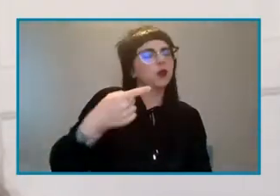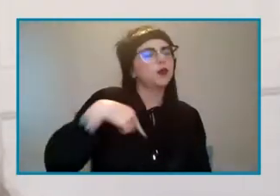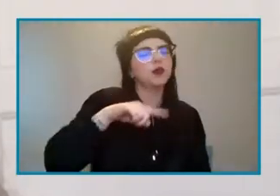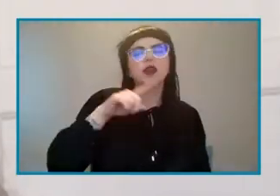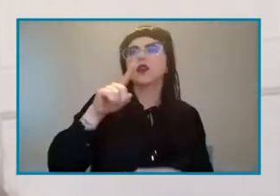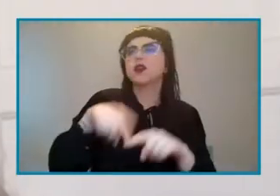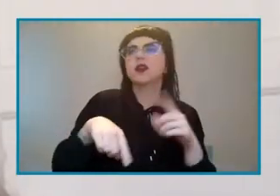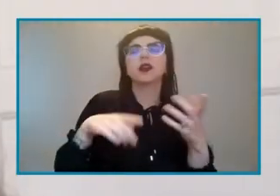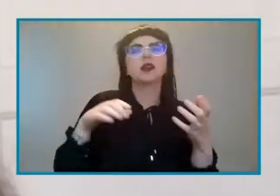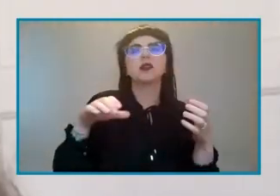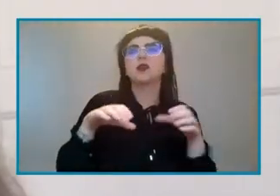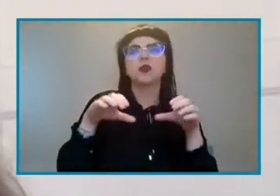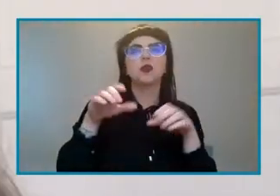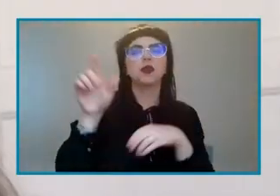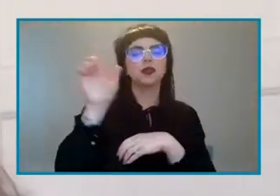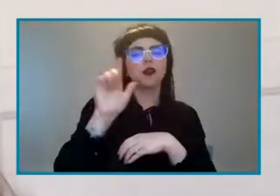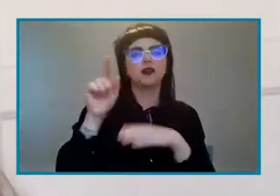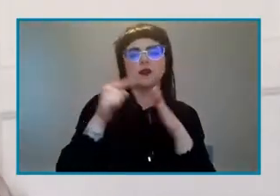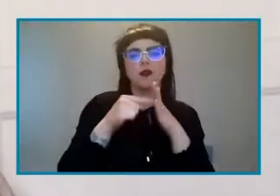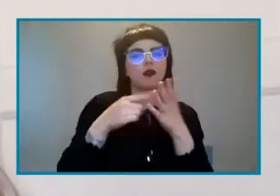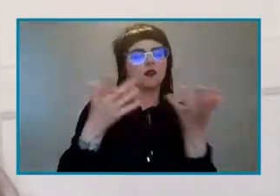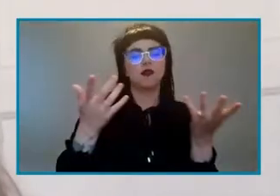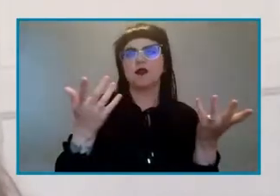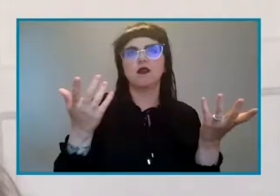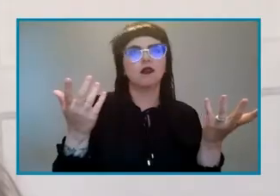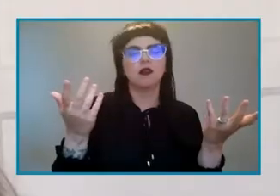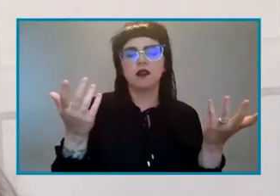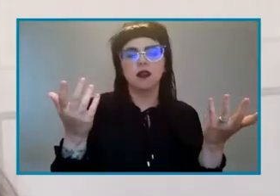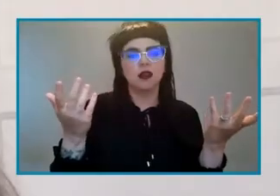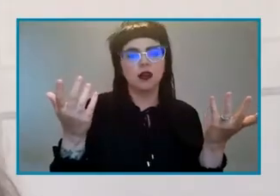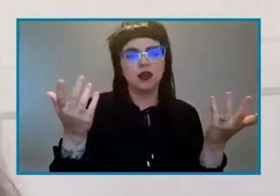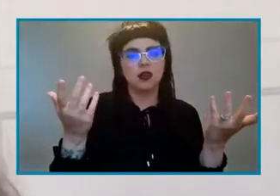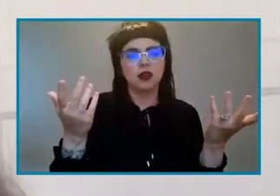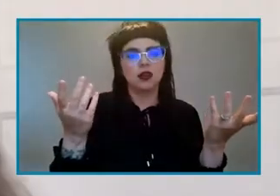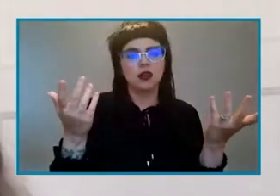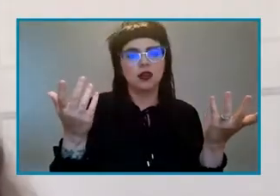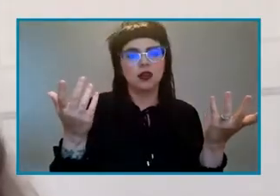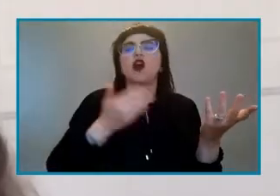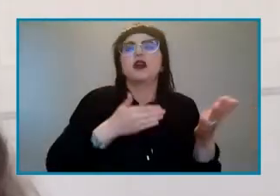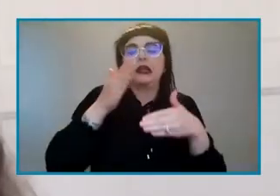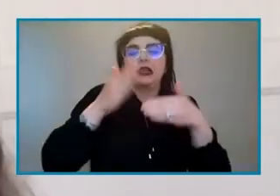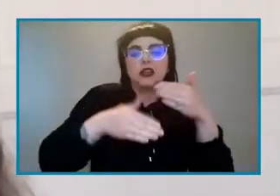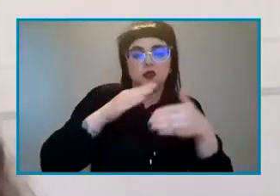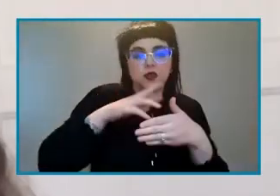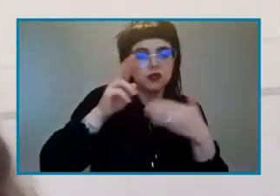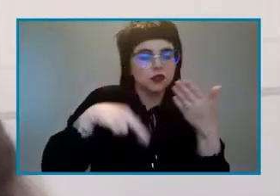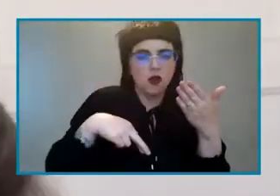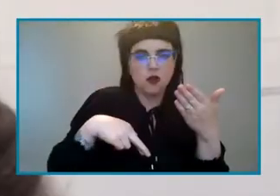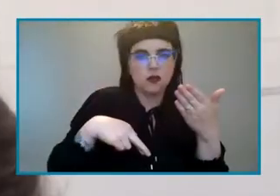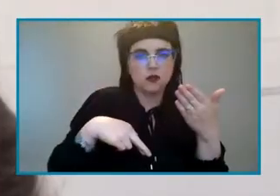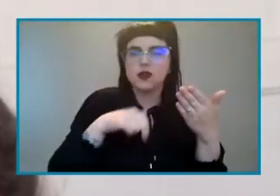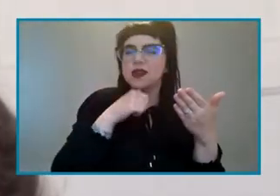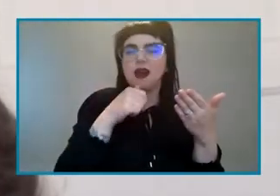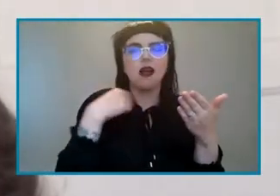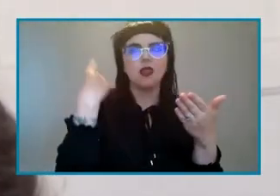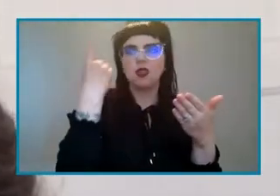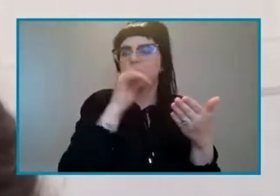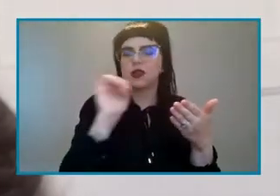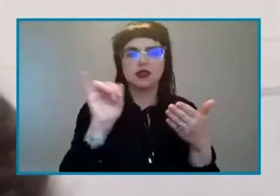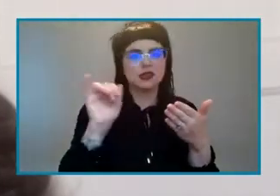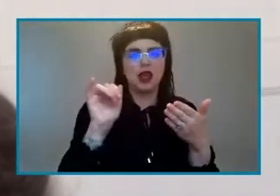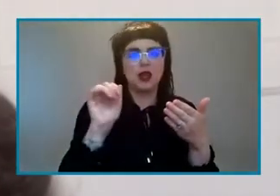the same. We wouldn't have ended up where we were with the logic model if we hadn't spent several